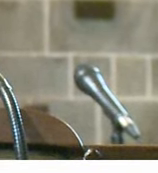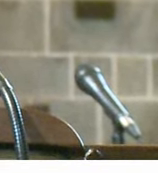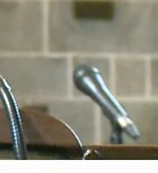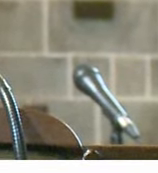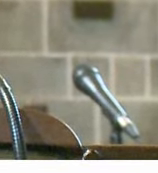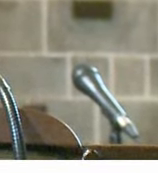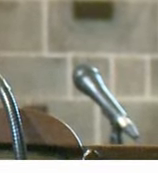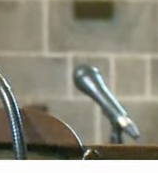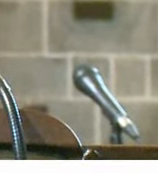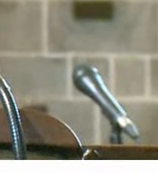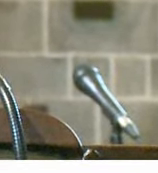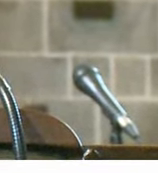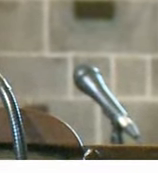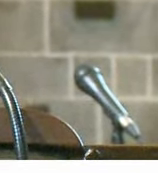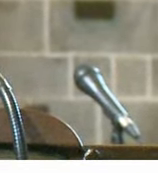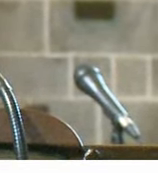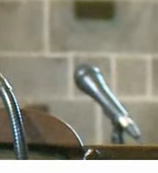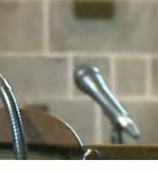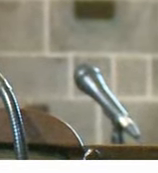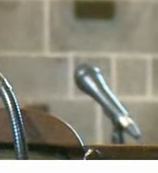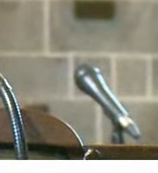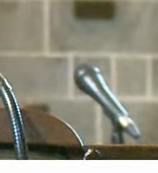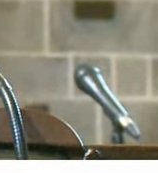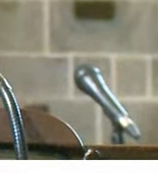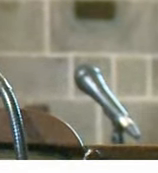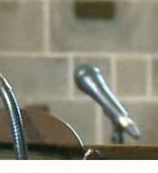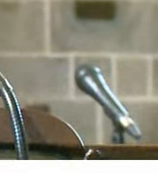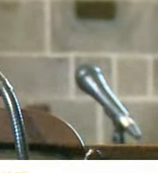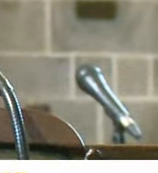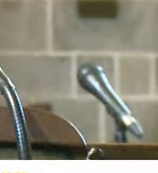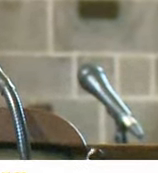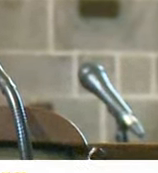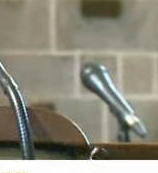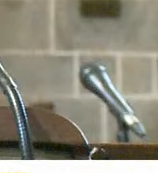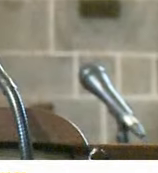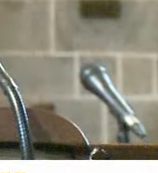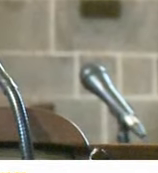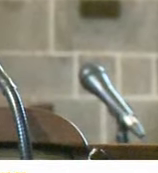15, beginning to read at verse 1.